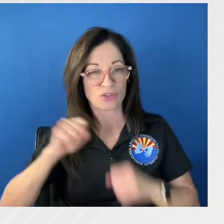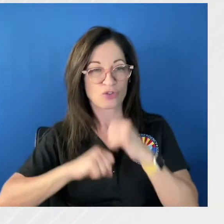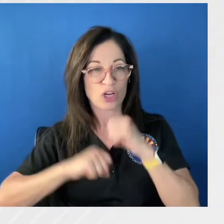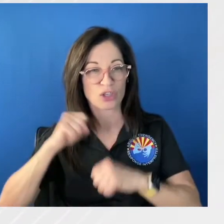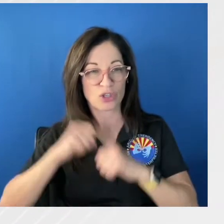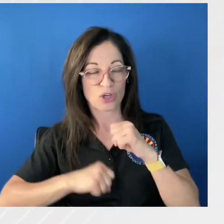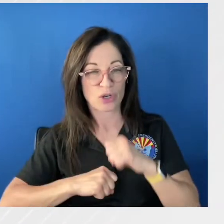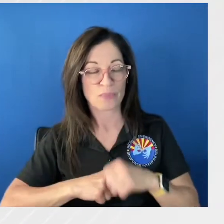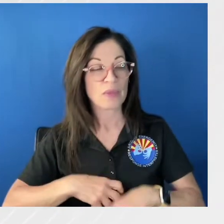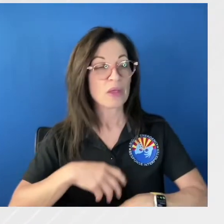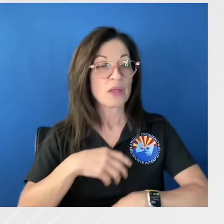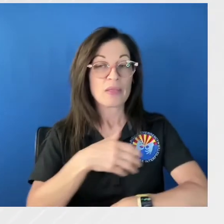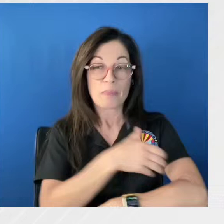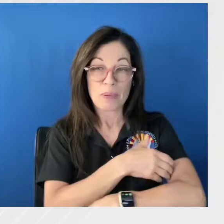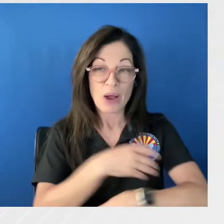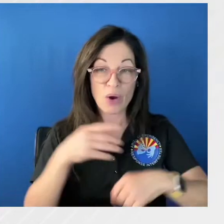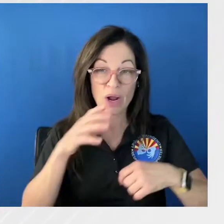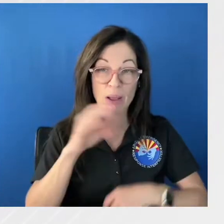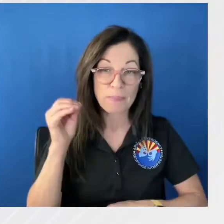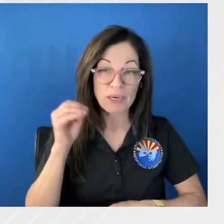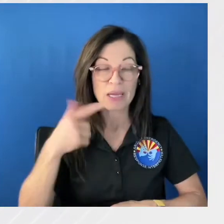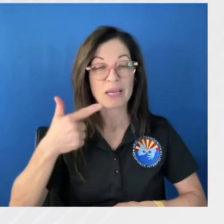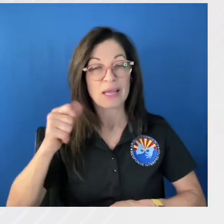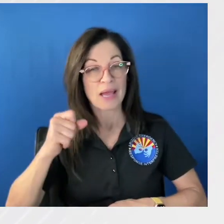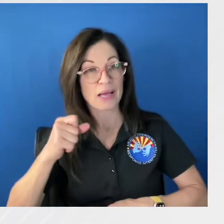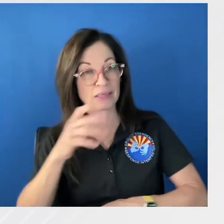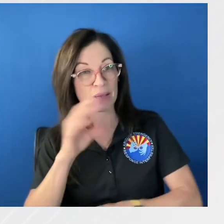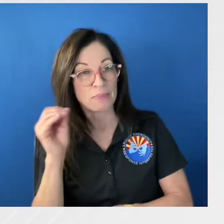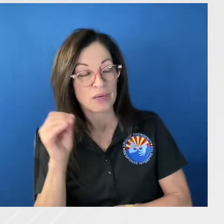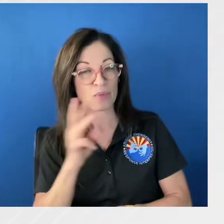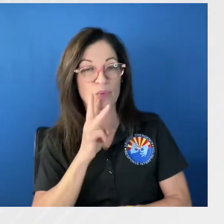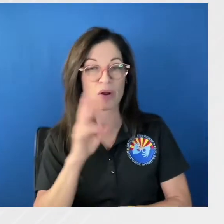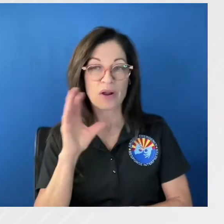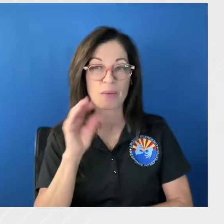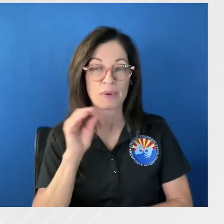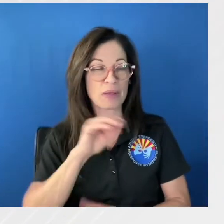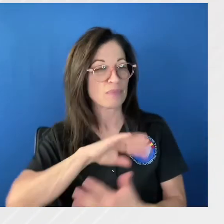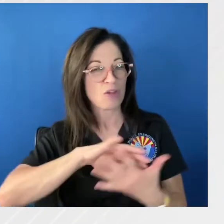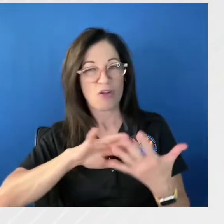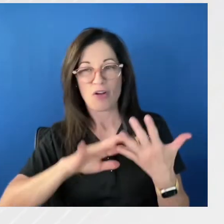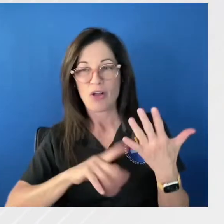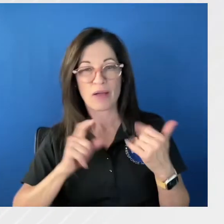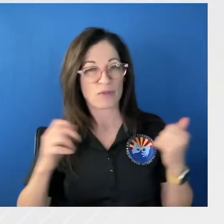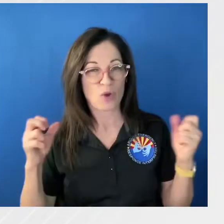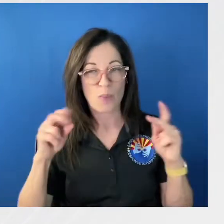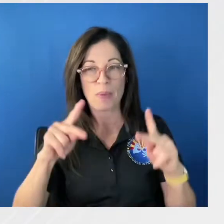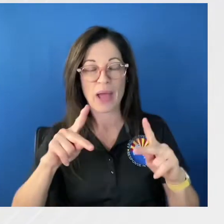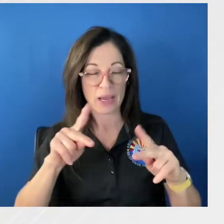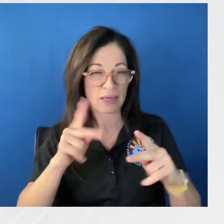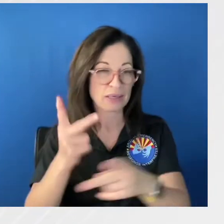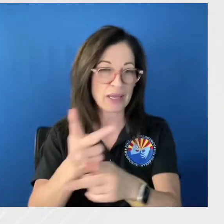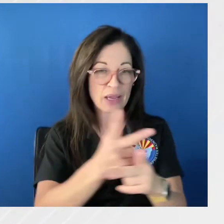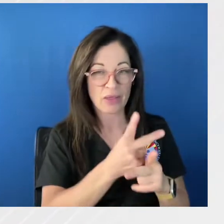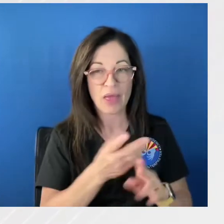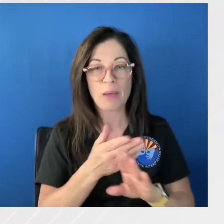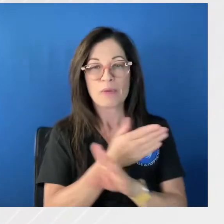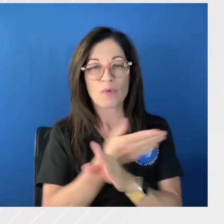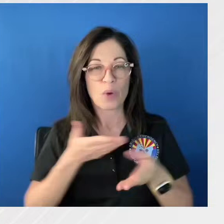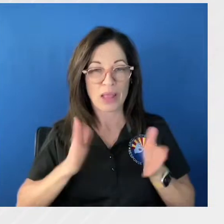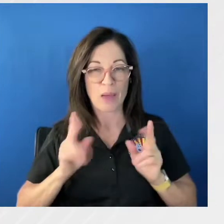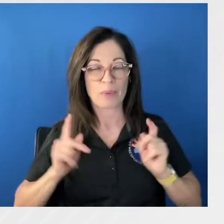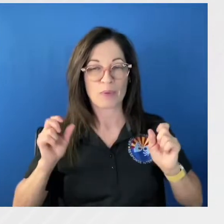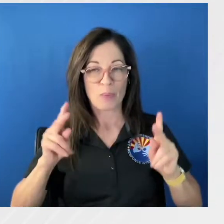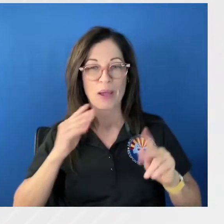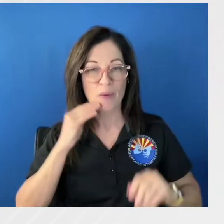power company, the gas company, the water company, and all those people have to come back in before we can let people come back into their houses. And so